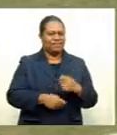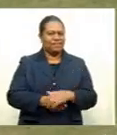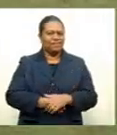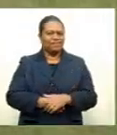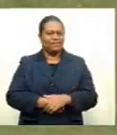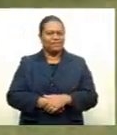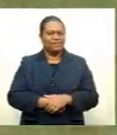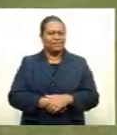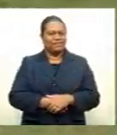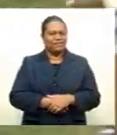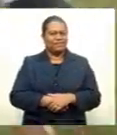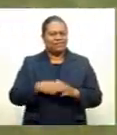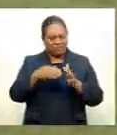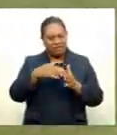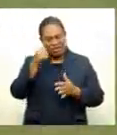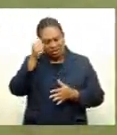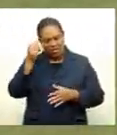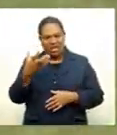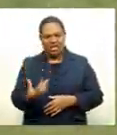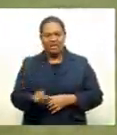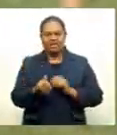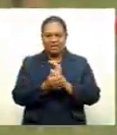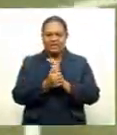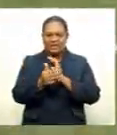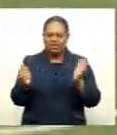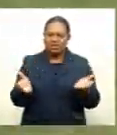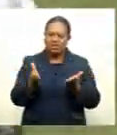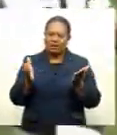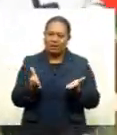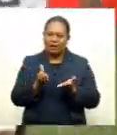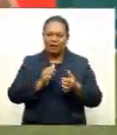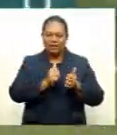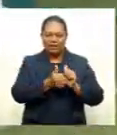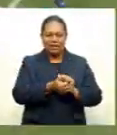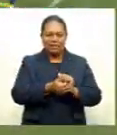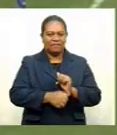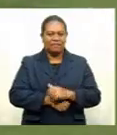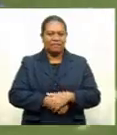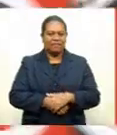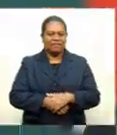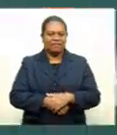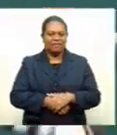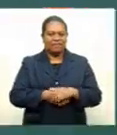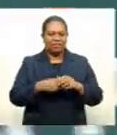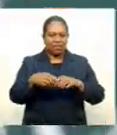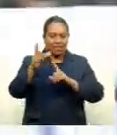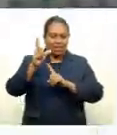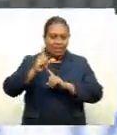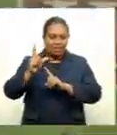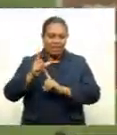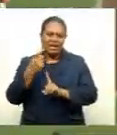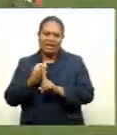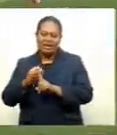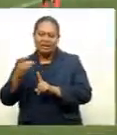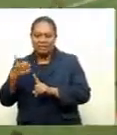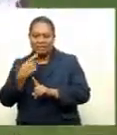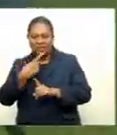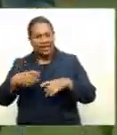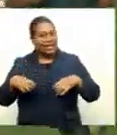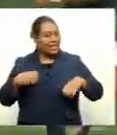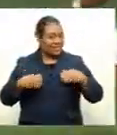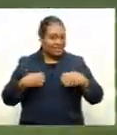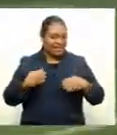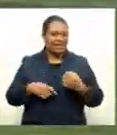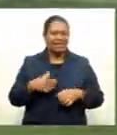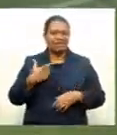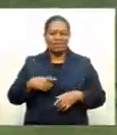have an innate ability to play the game, which they've been brought up in Fiji. Team co-captain Kalione Nasoko is excited about the